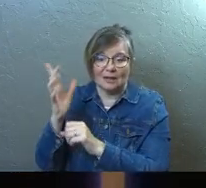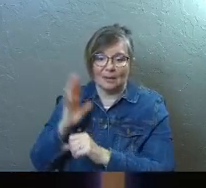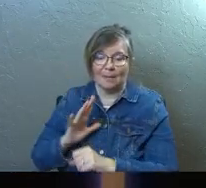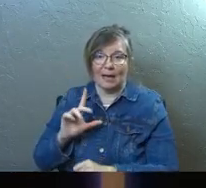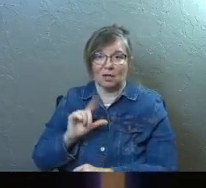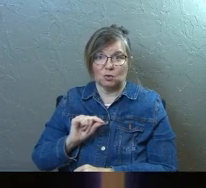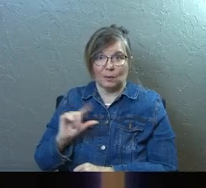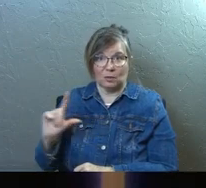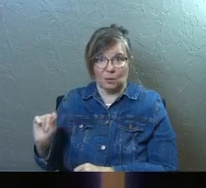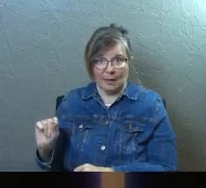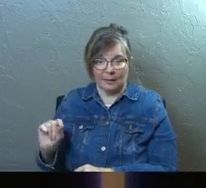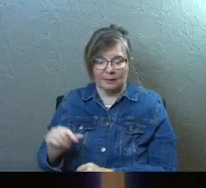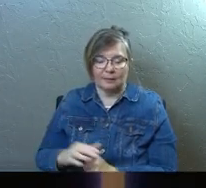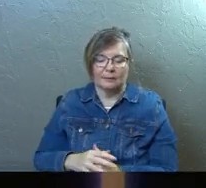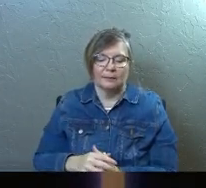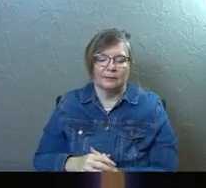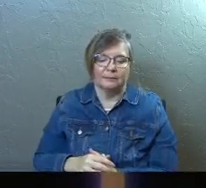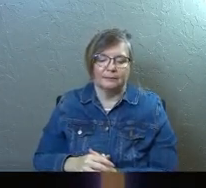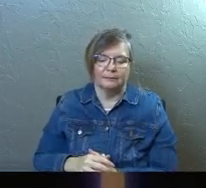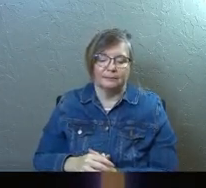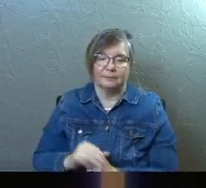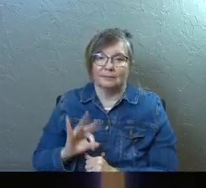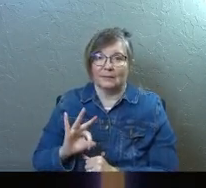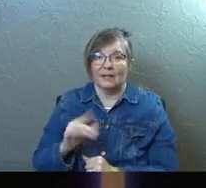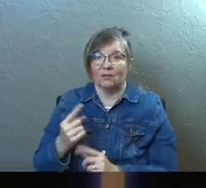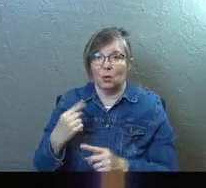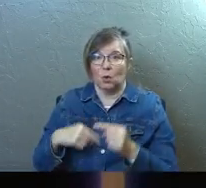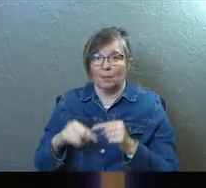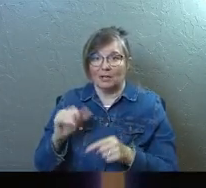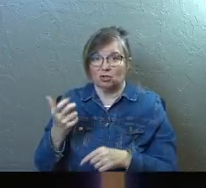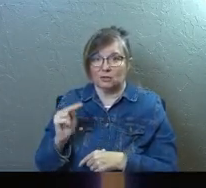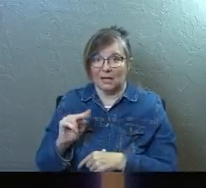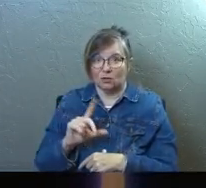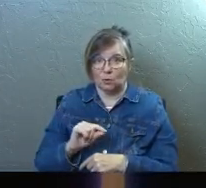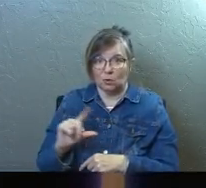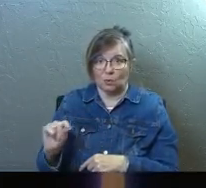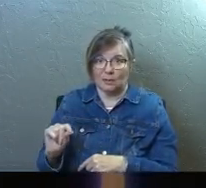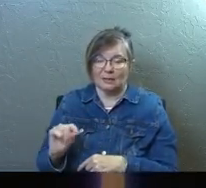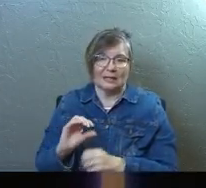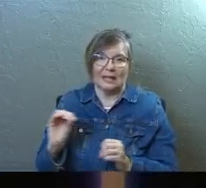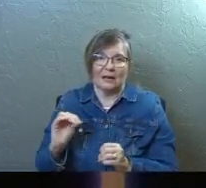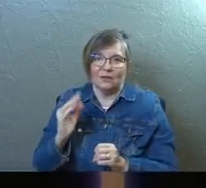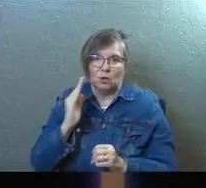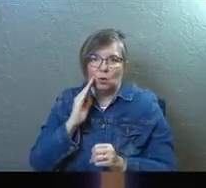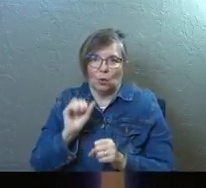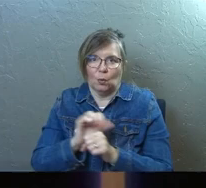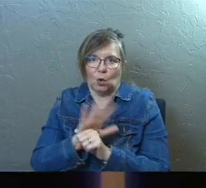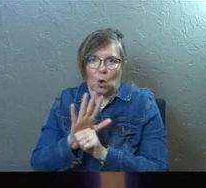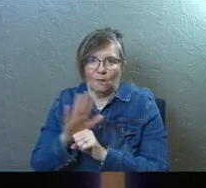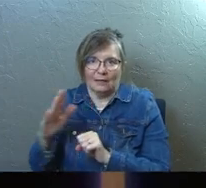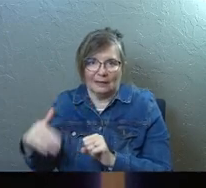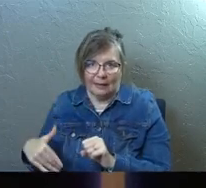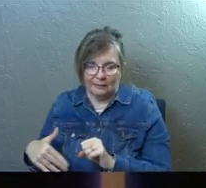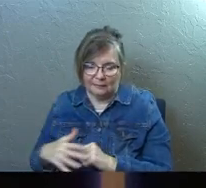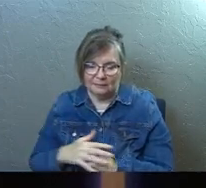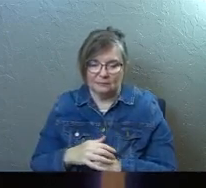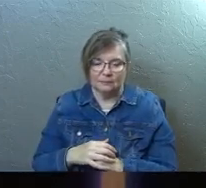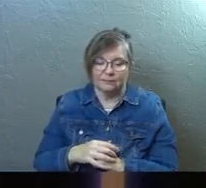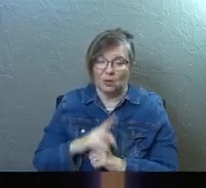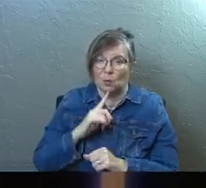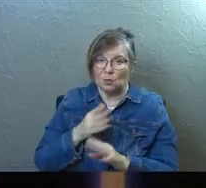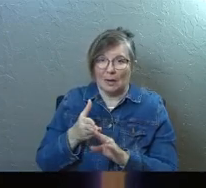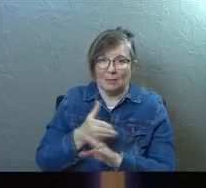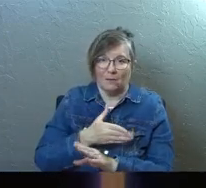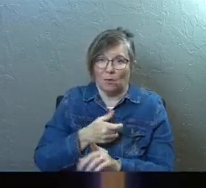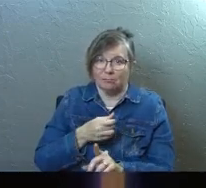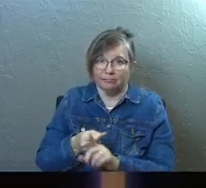Back in 2020, if you go back to January of 2020, none of us even knew the word COVID then. It was